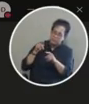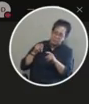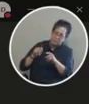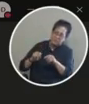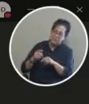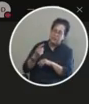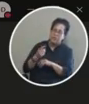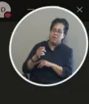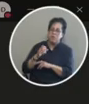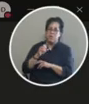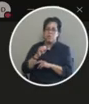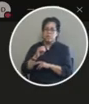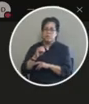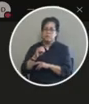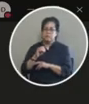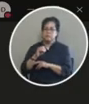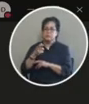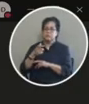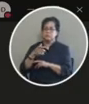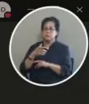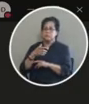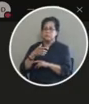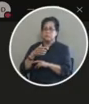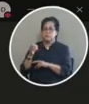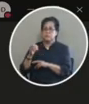sir. responsible for putting extreme pressure.